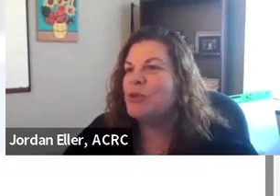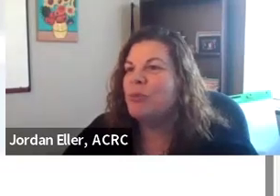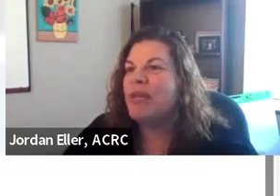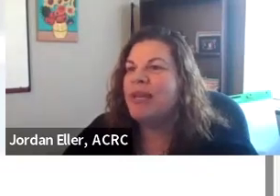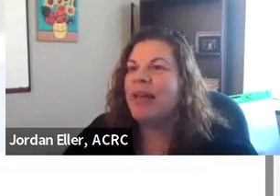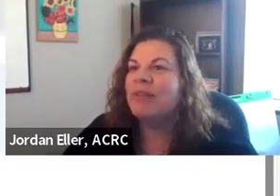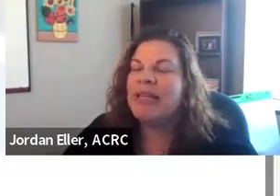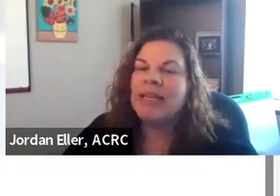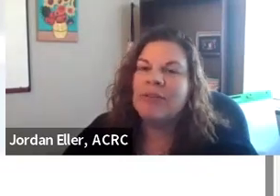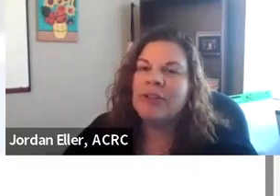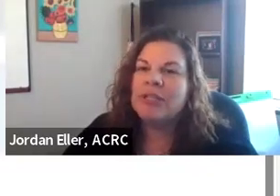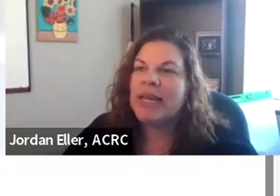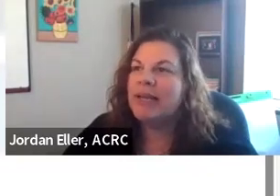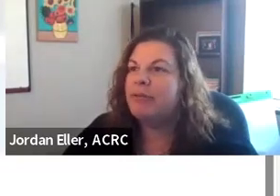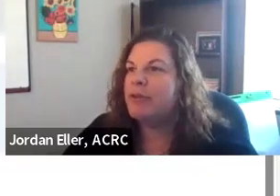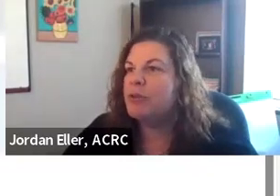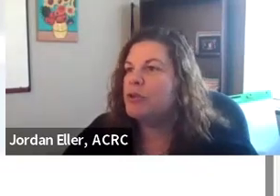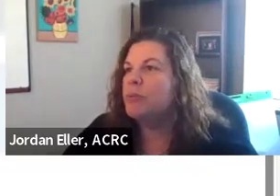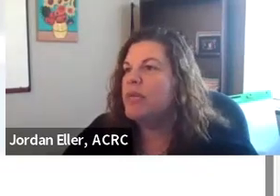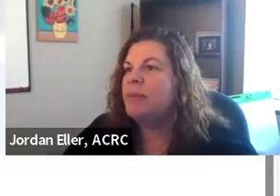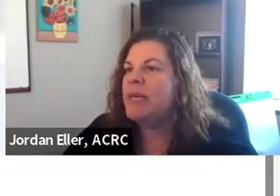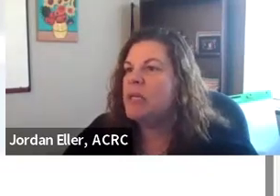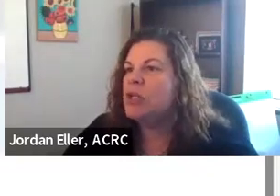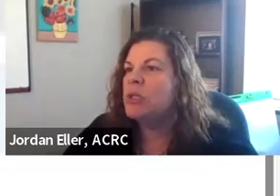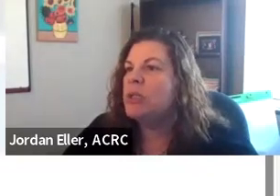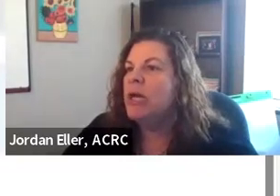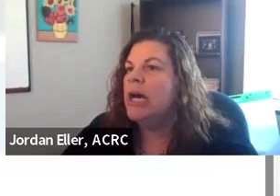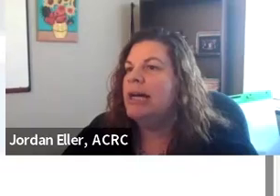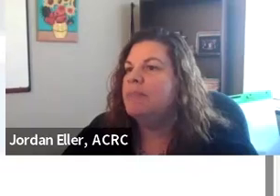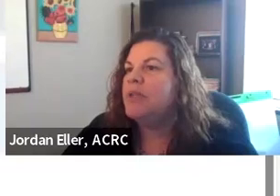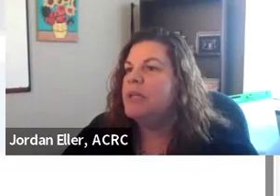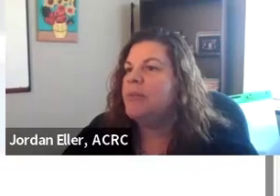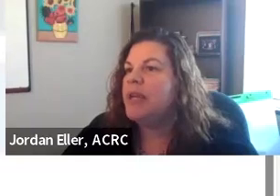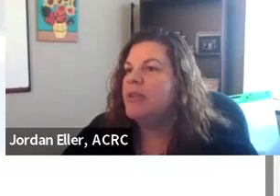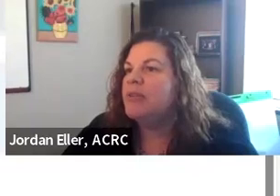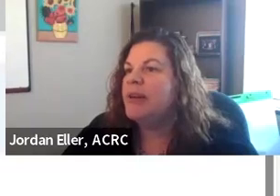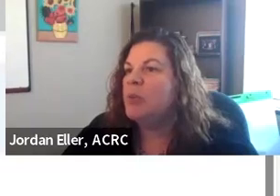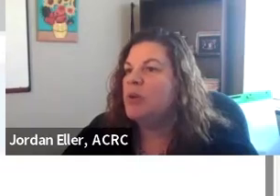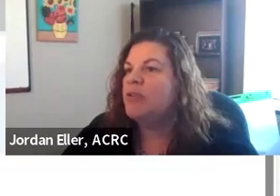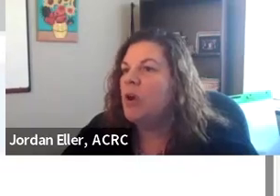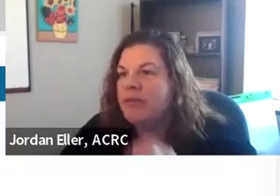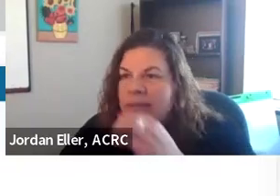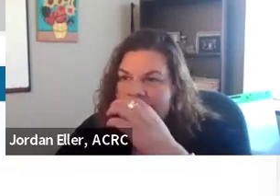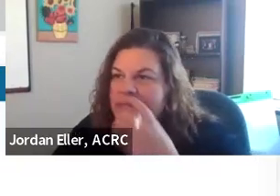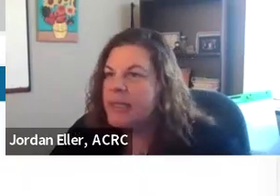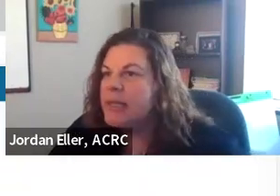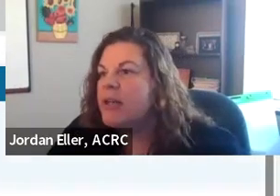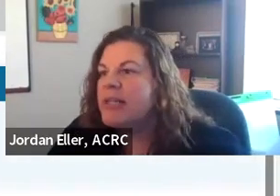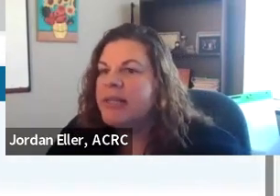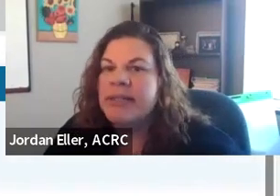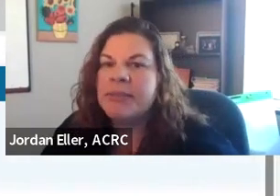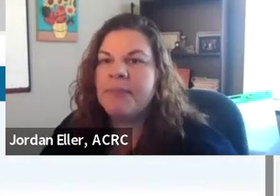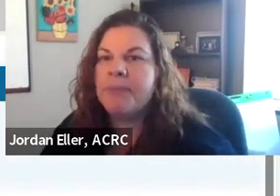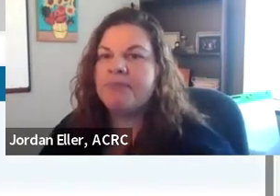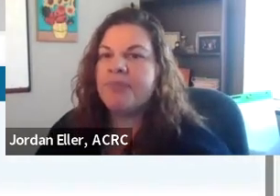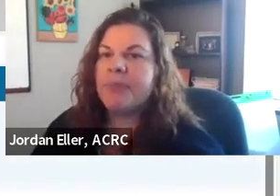on social media, they have a link here for you to sign up for their social media page. Something I know that's very important for all of us is you guys